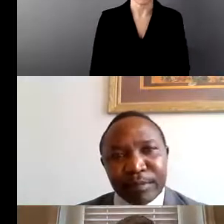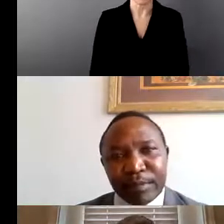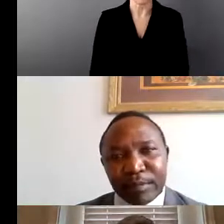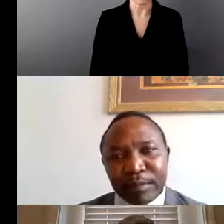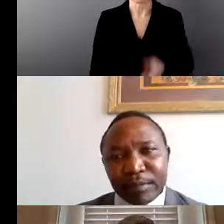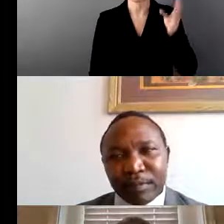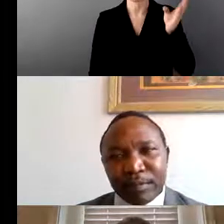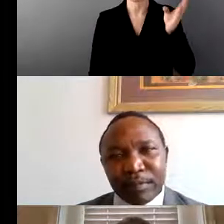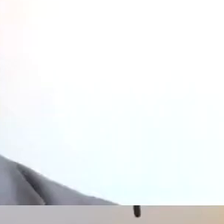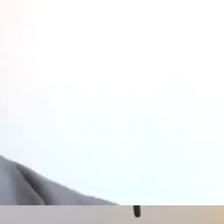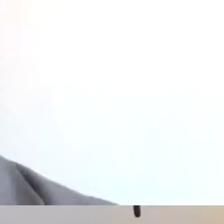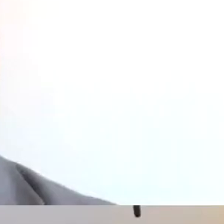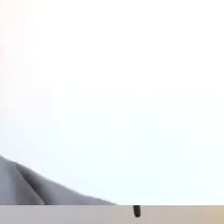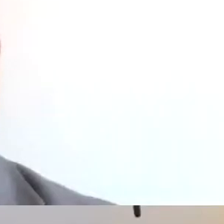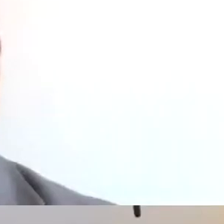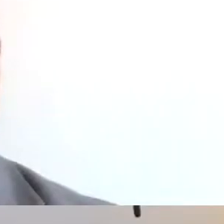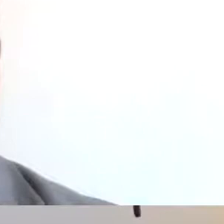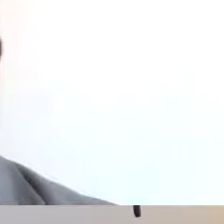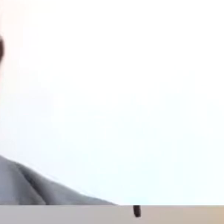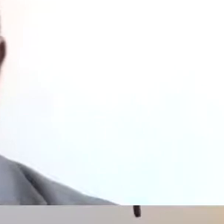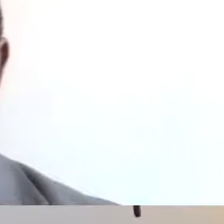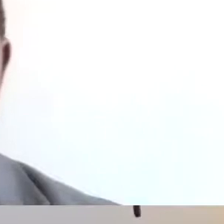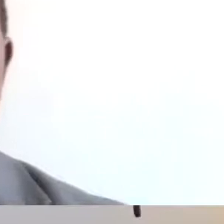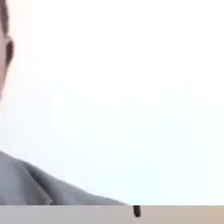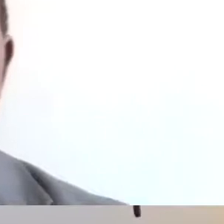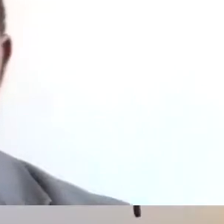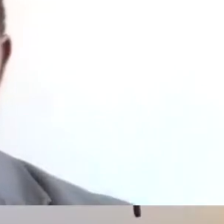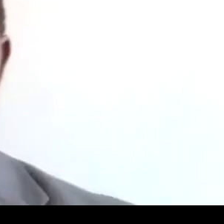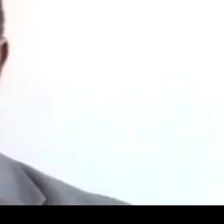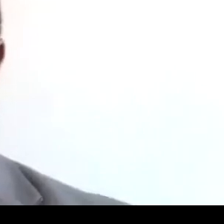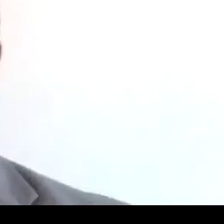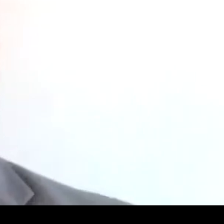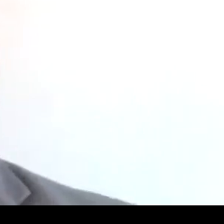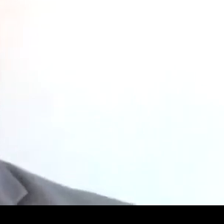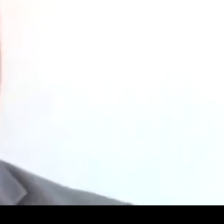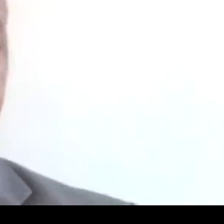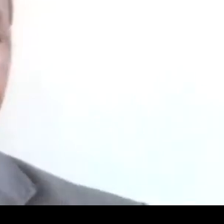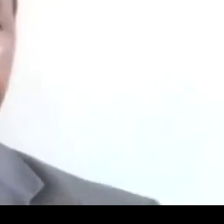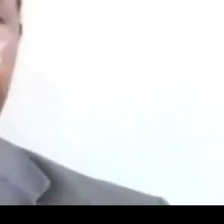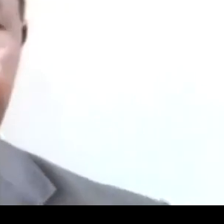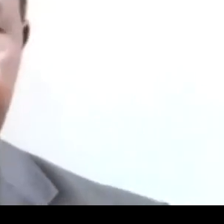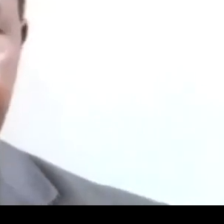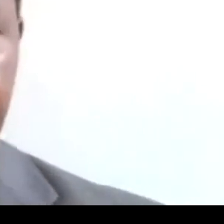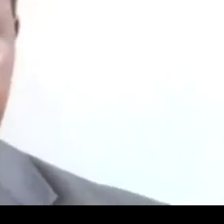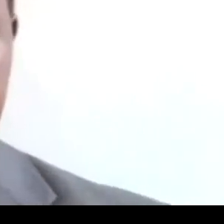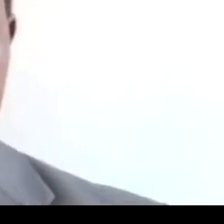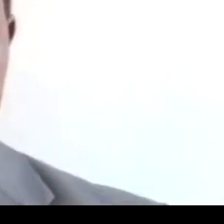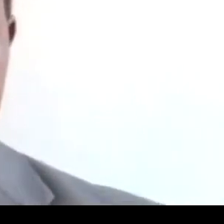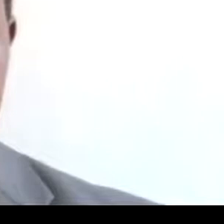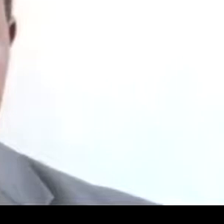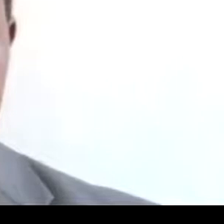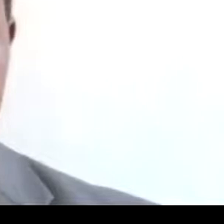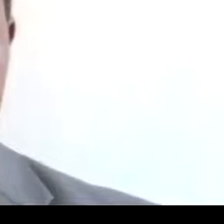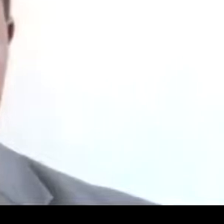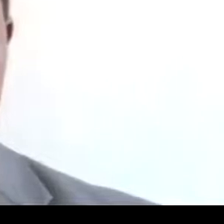presentations, and we do have several questions that have been